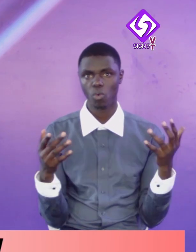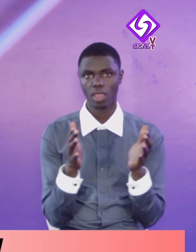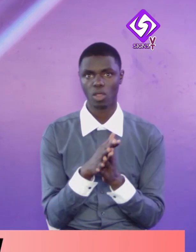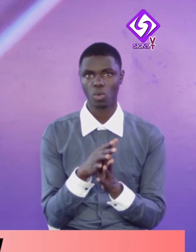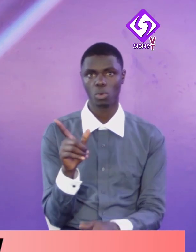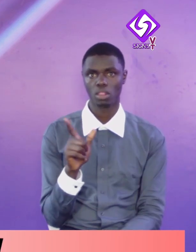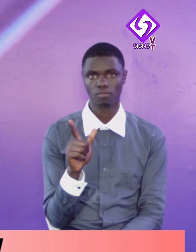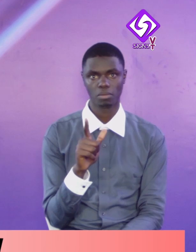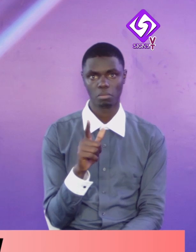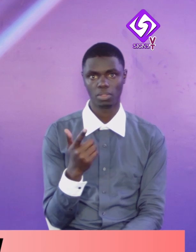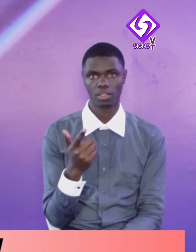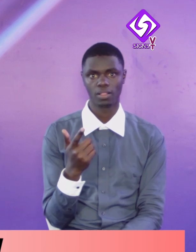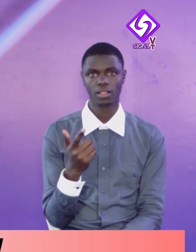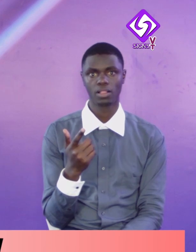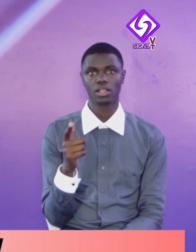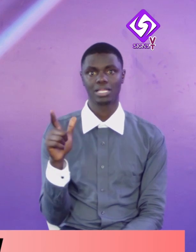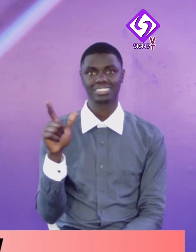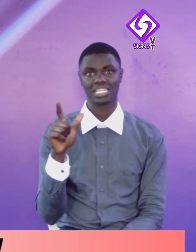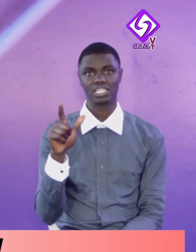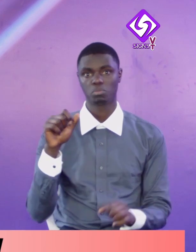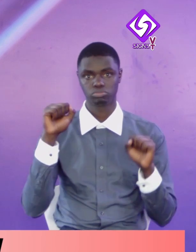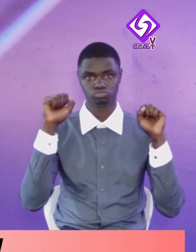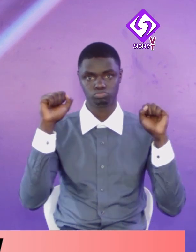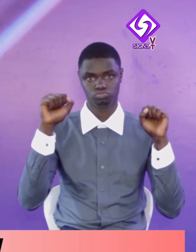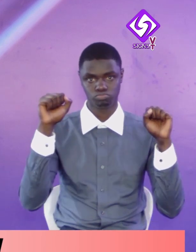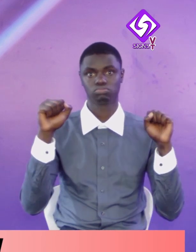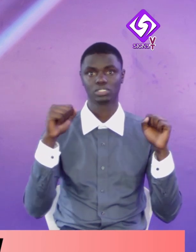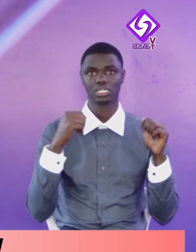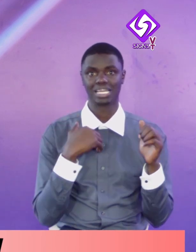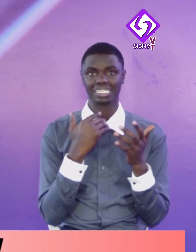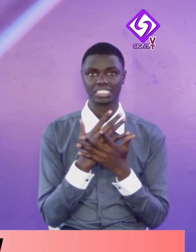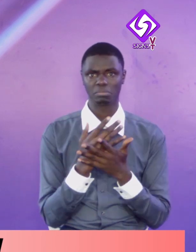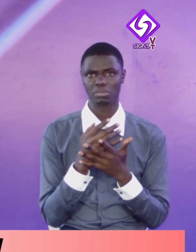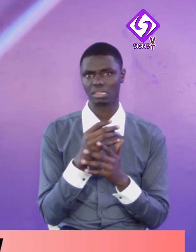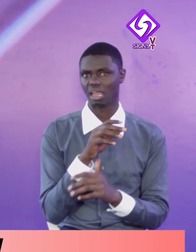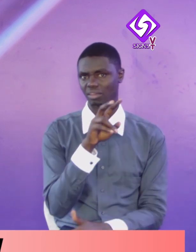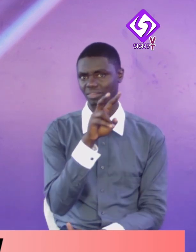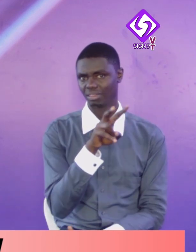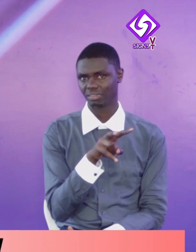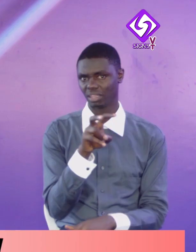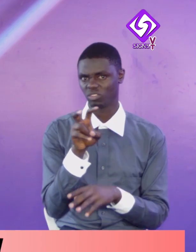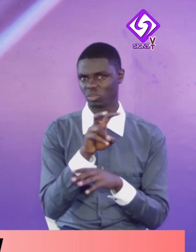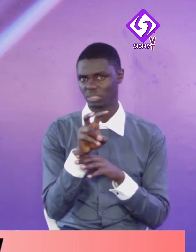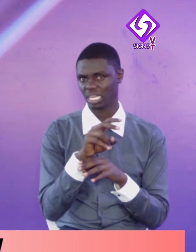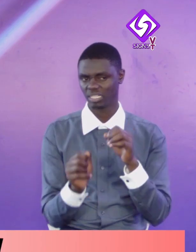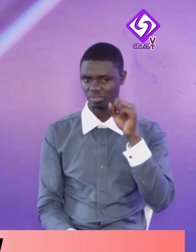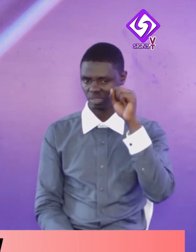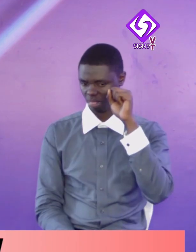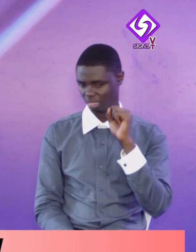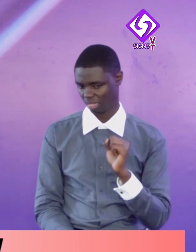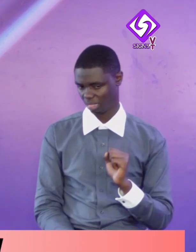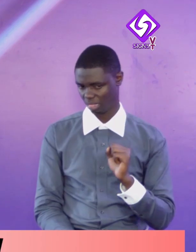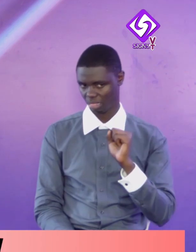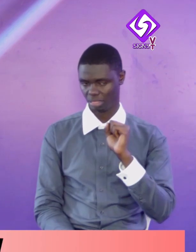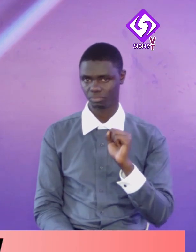Liverpool. And as a Liverpool fan, something that I have observed is that